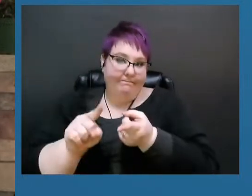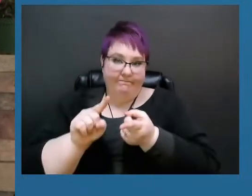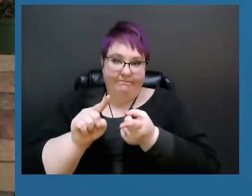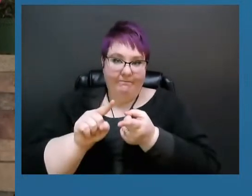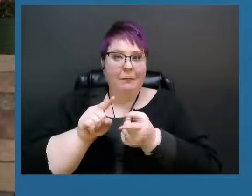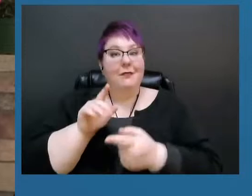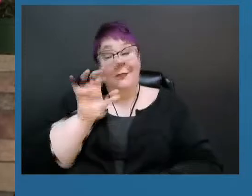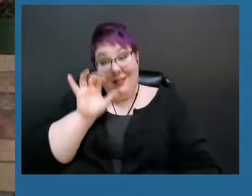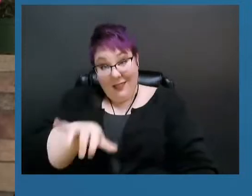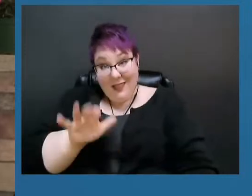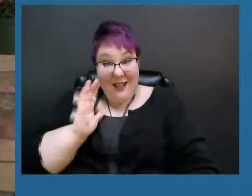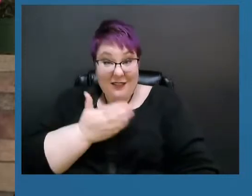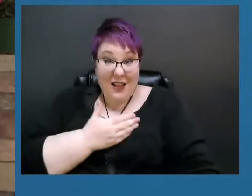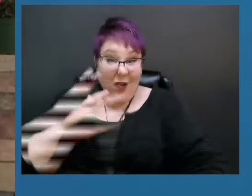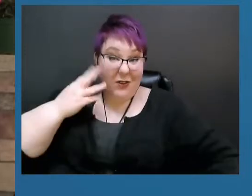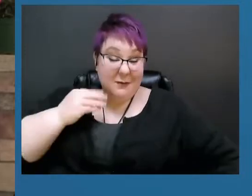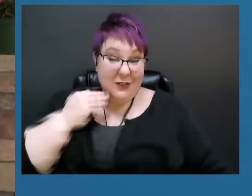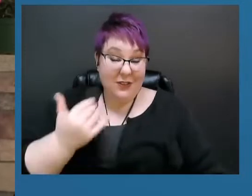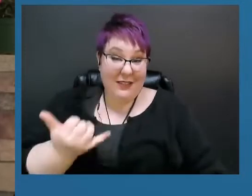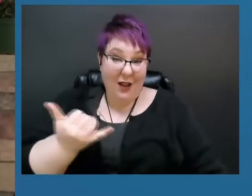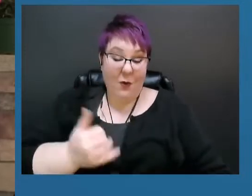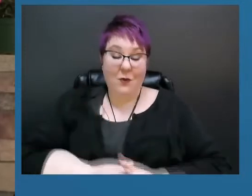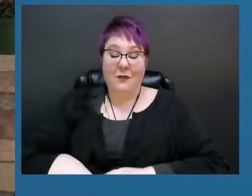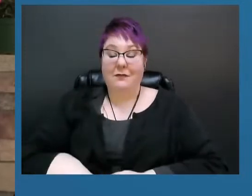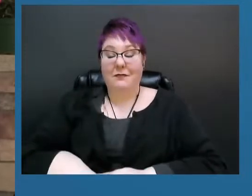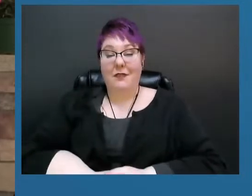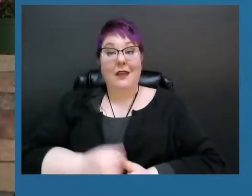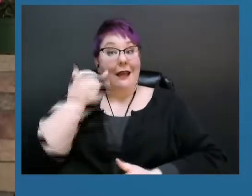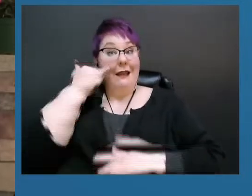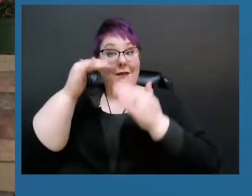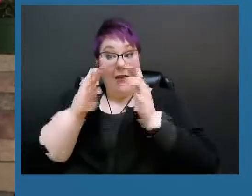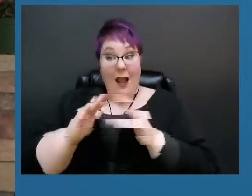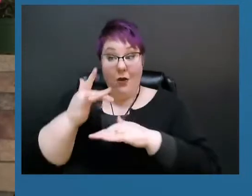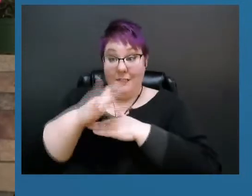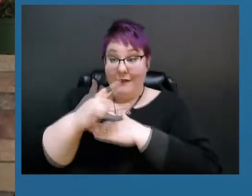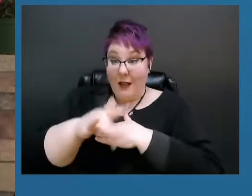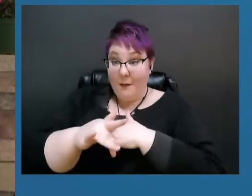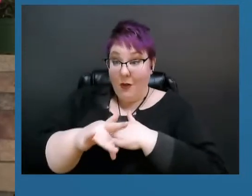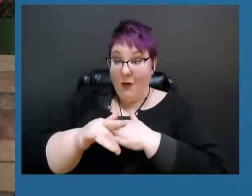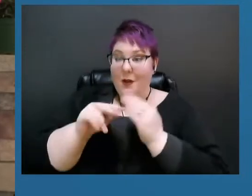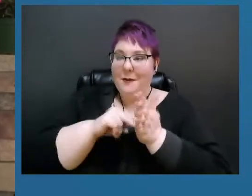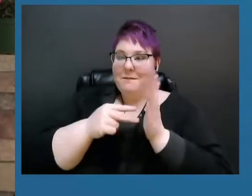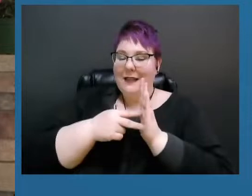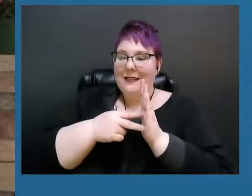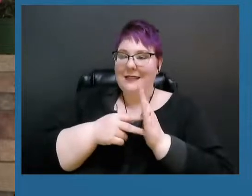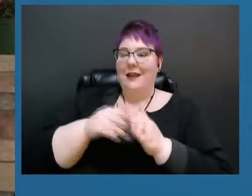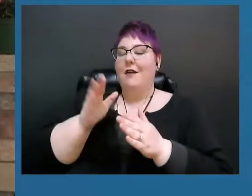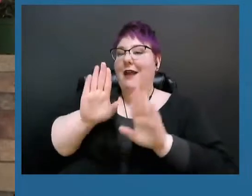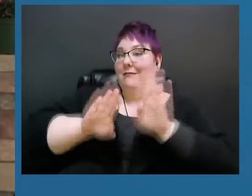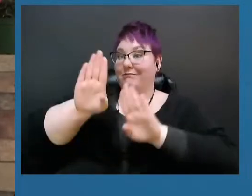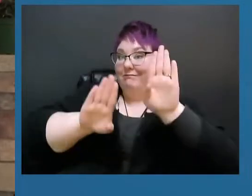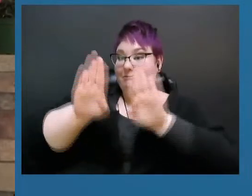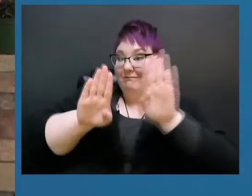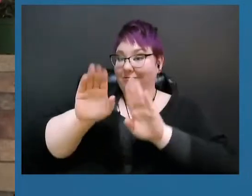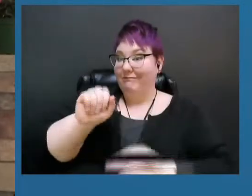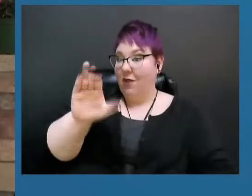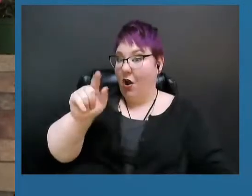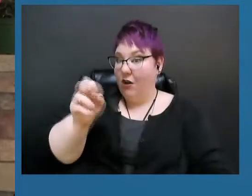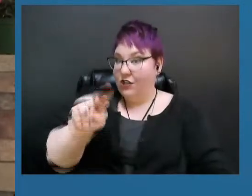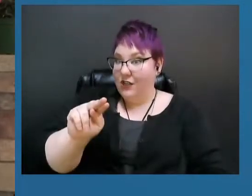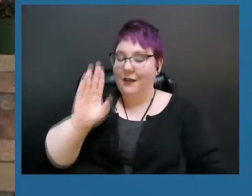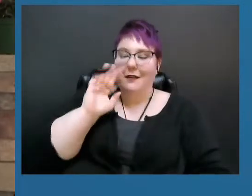in. For homes that are available, the dynamics are that of an auction market where there are bidding